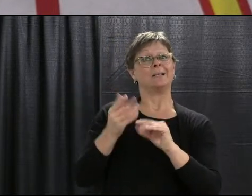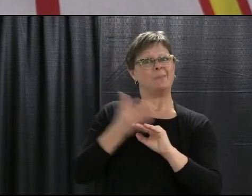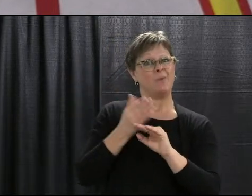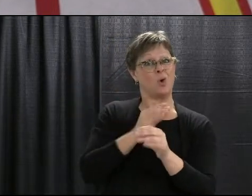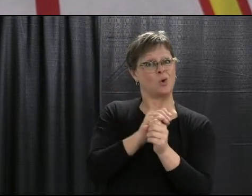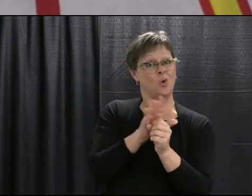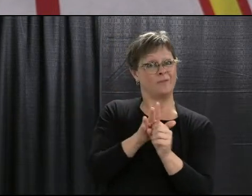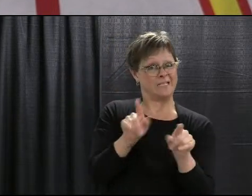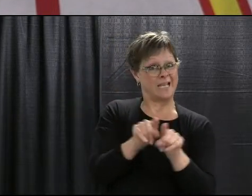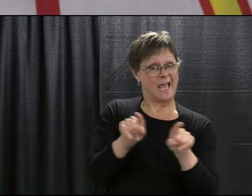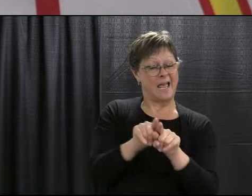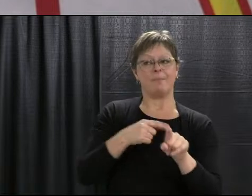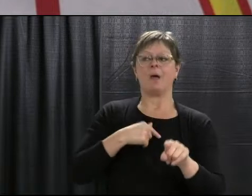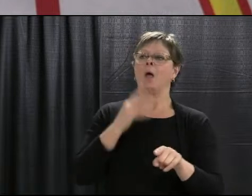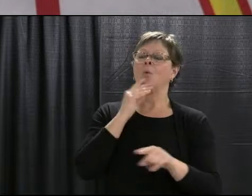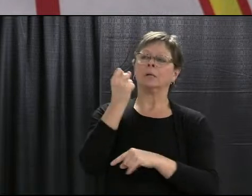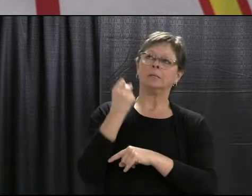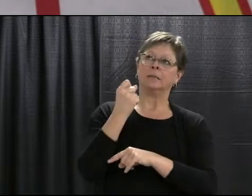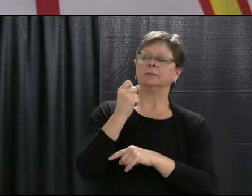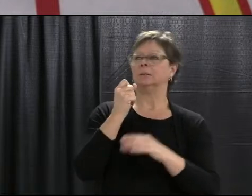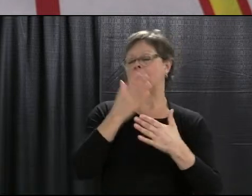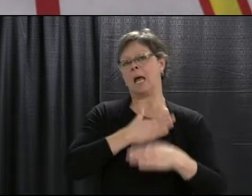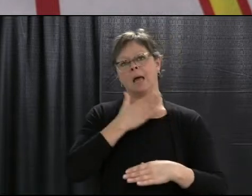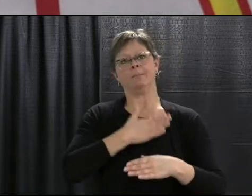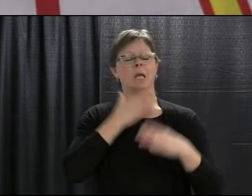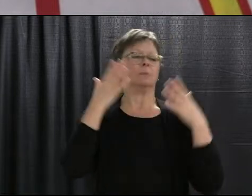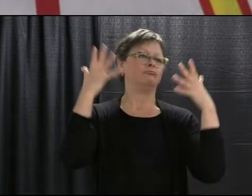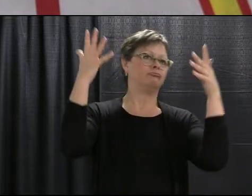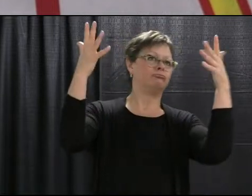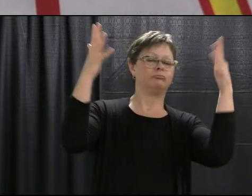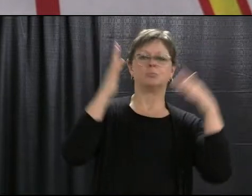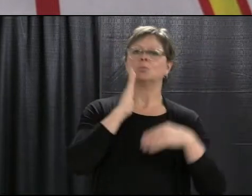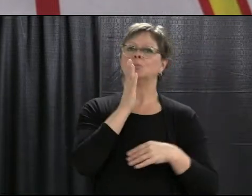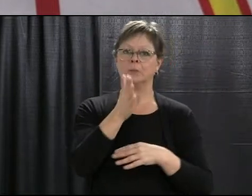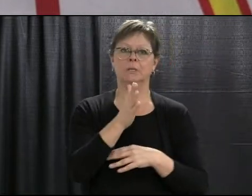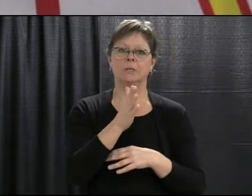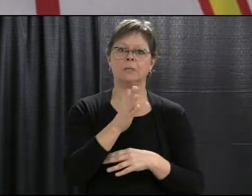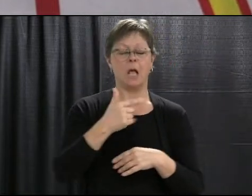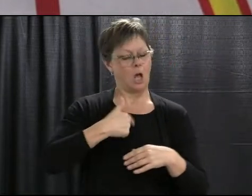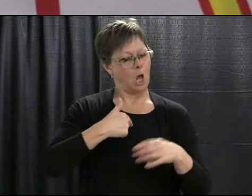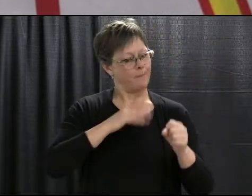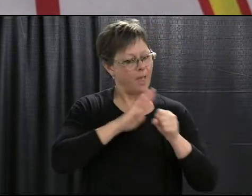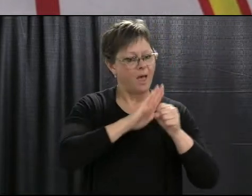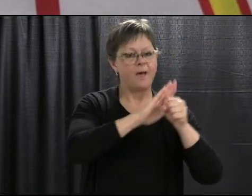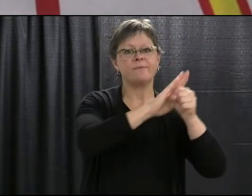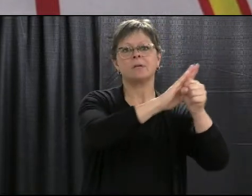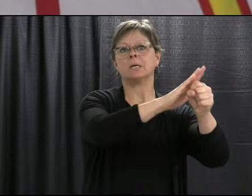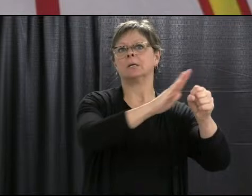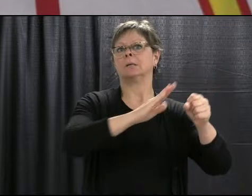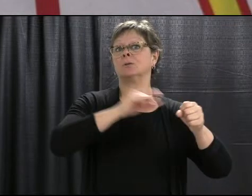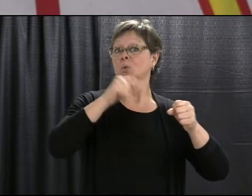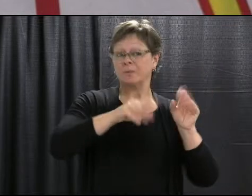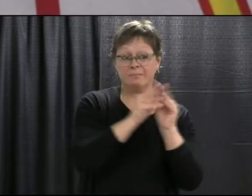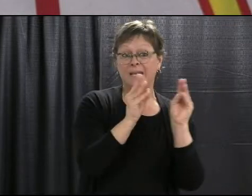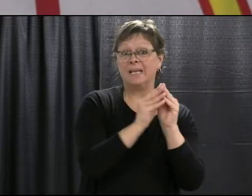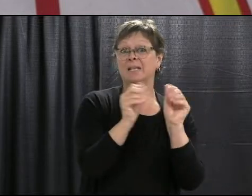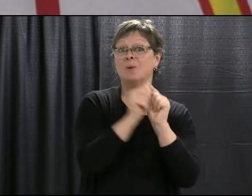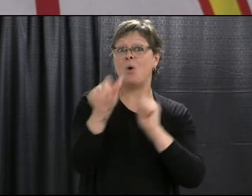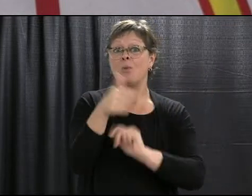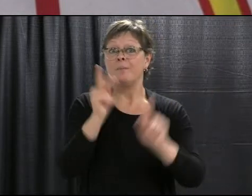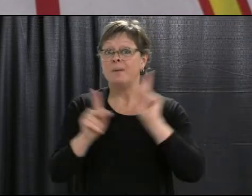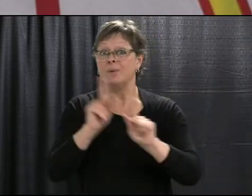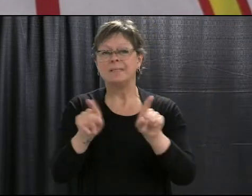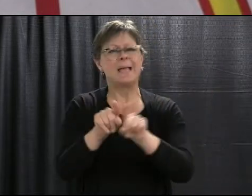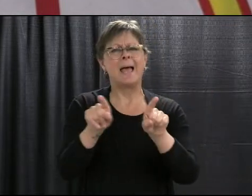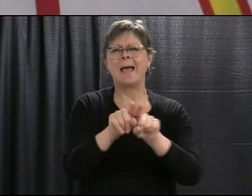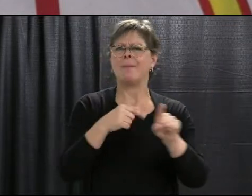fierce advocate of all of my counterparts across the country at our meetings in saying we need to put in